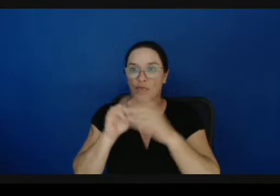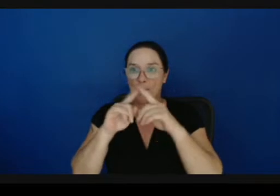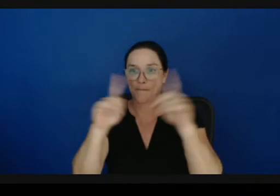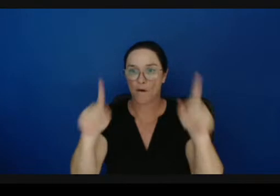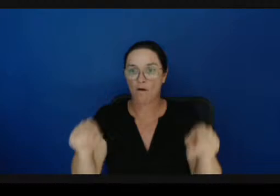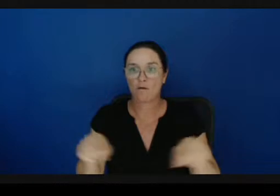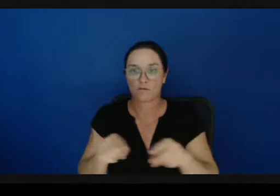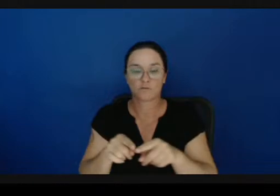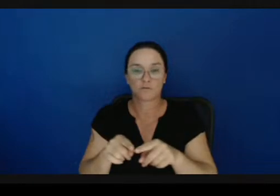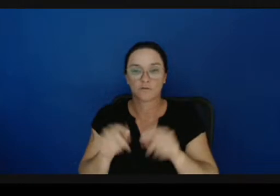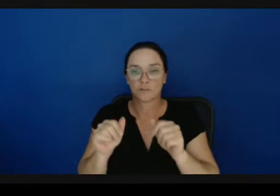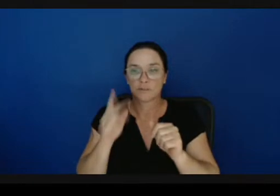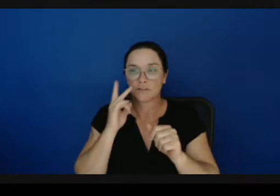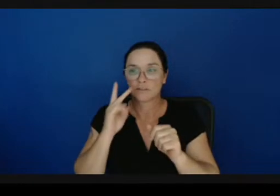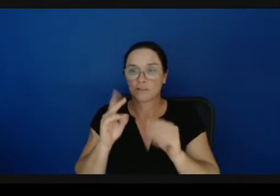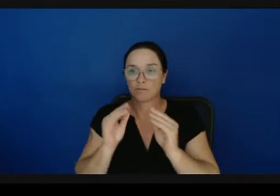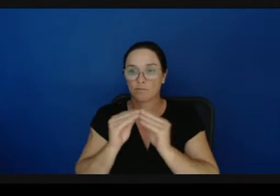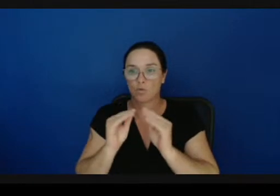you see is that there is a